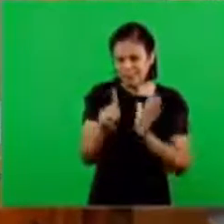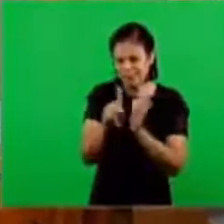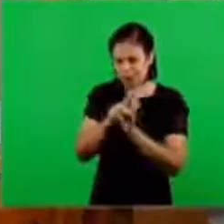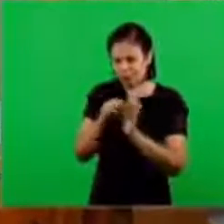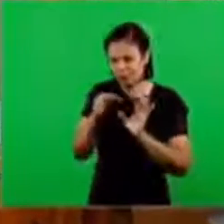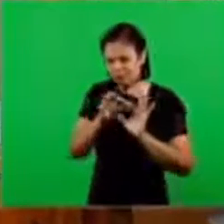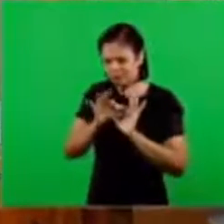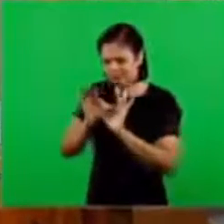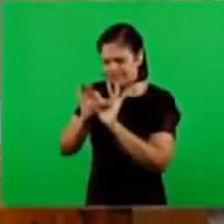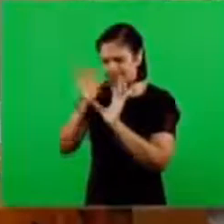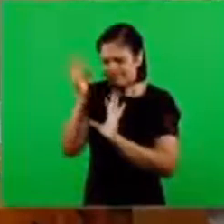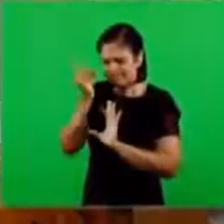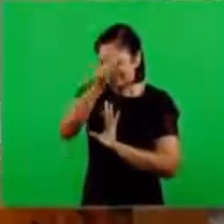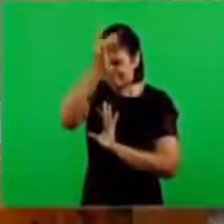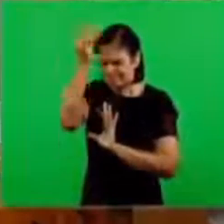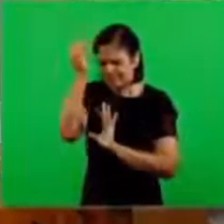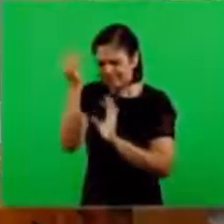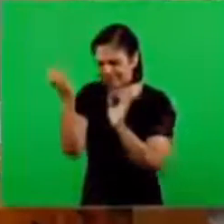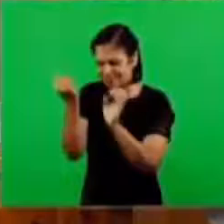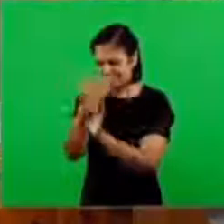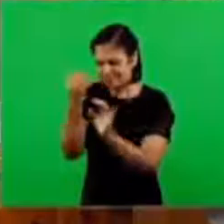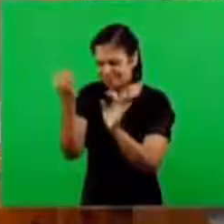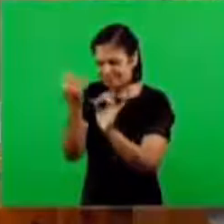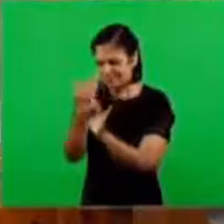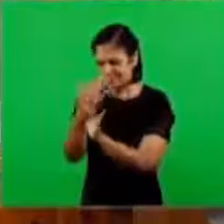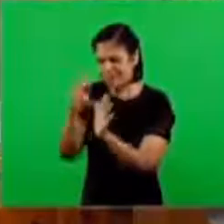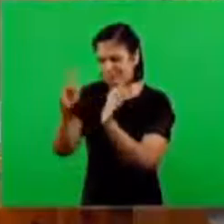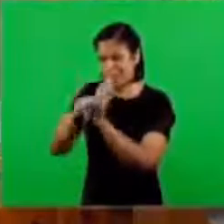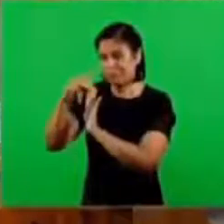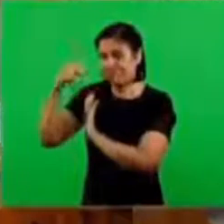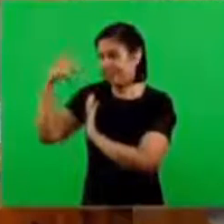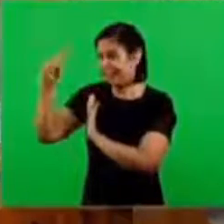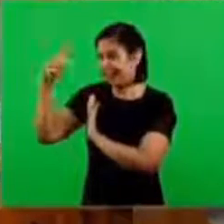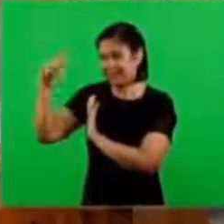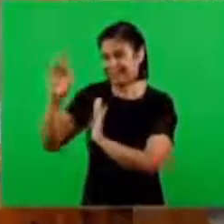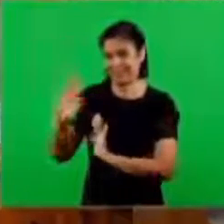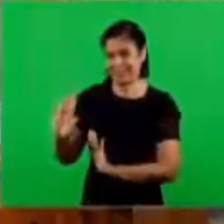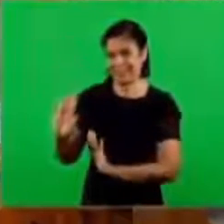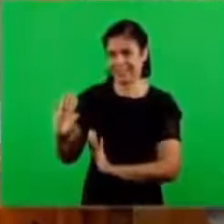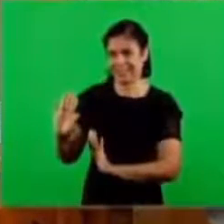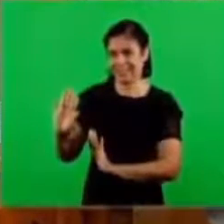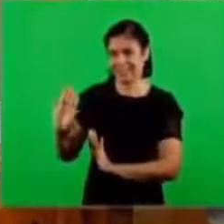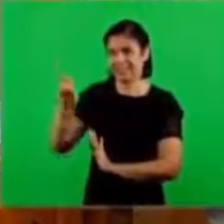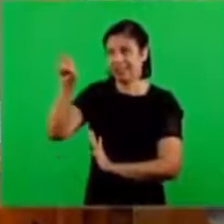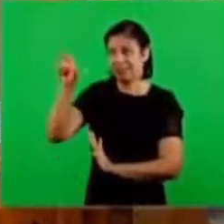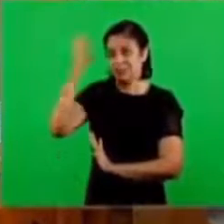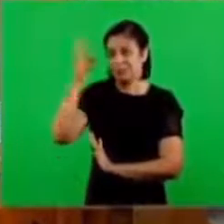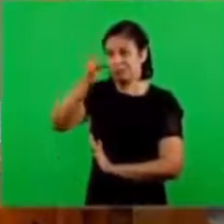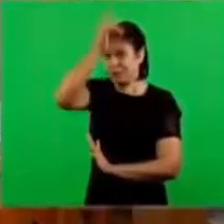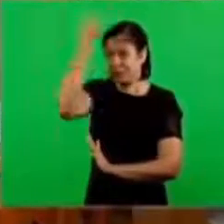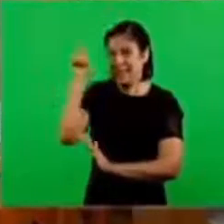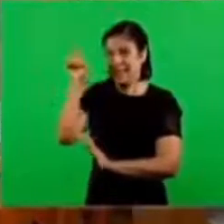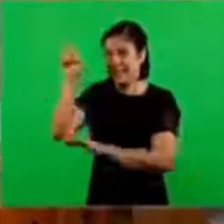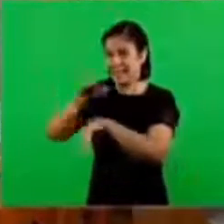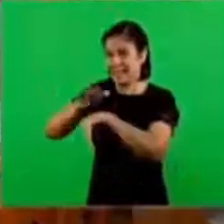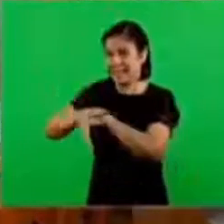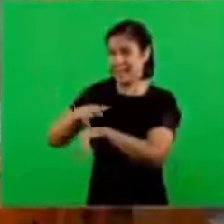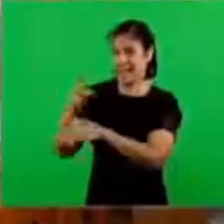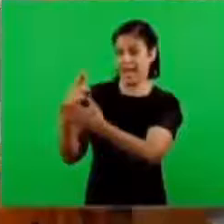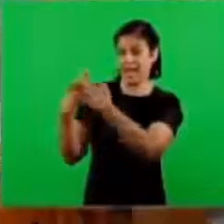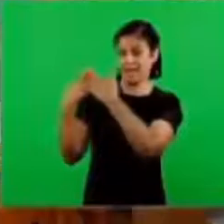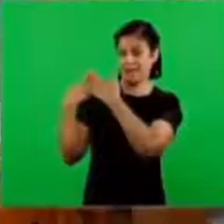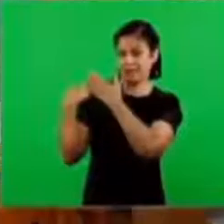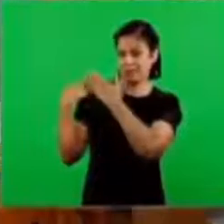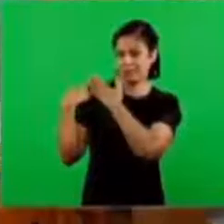If it is of the spirit, the glorification and the spirit, the Holy Spirit is the one who is